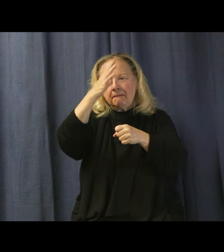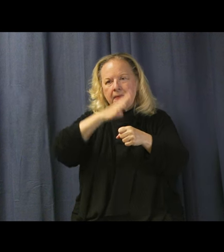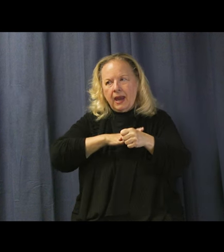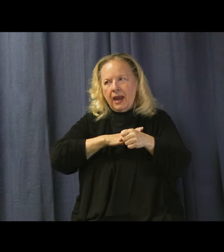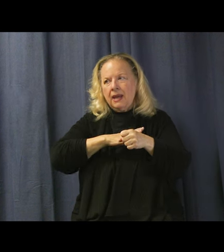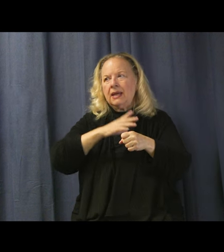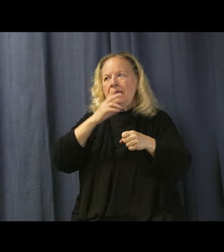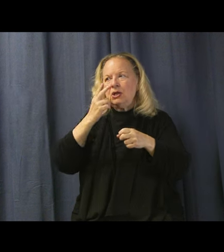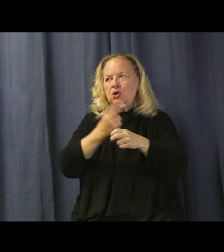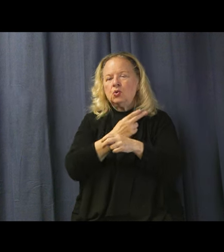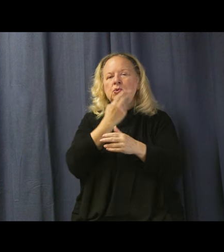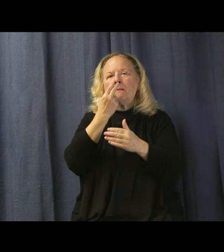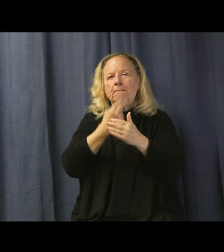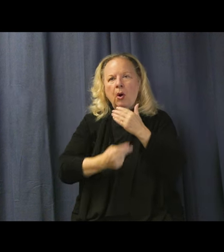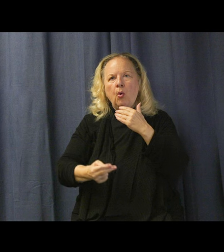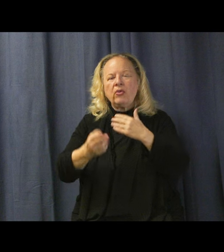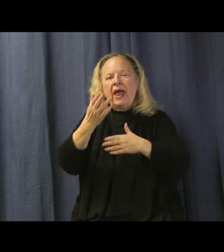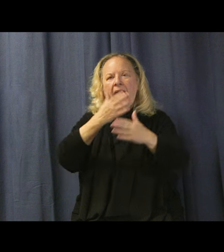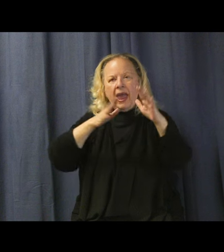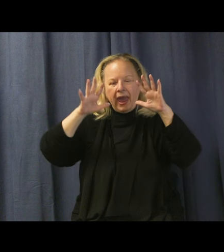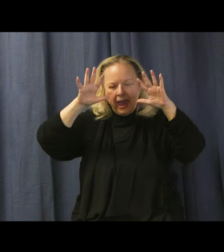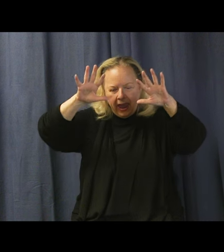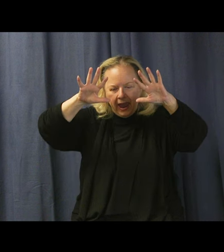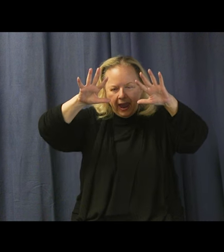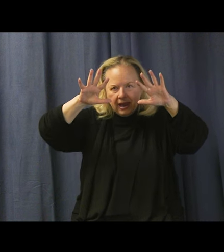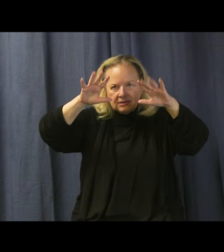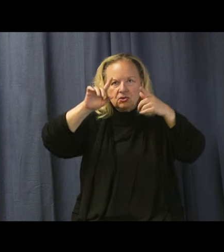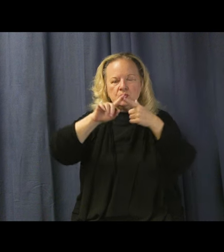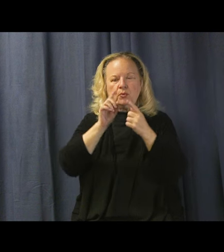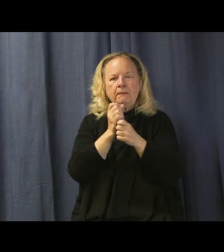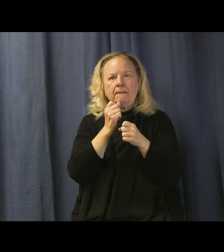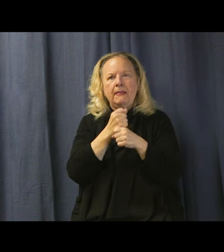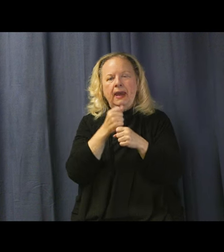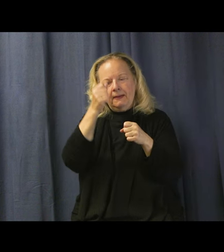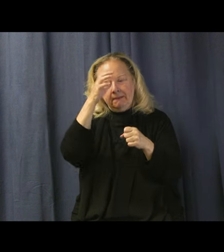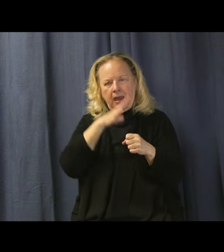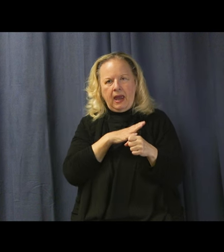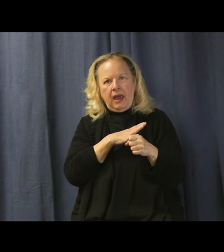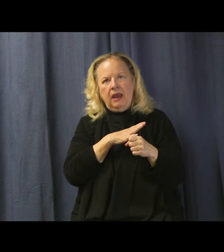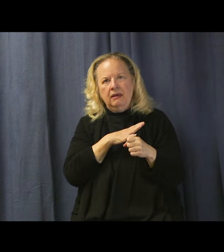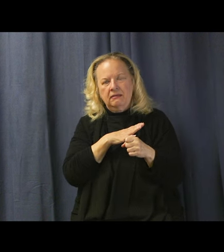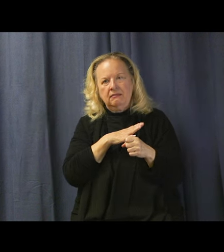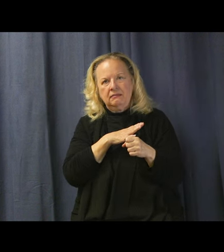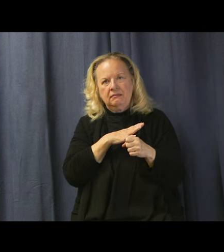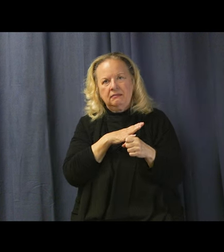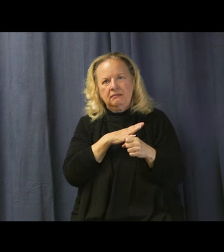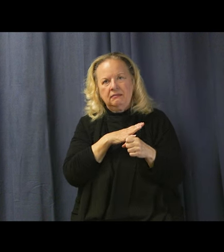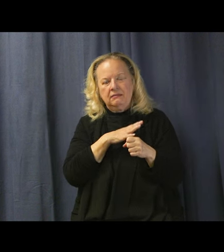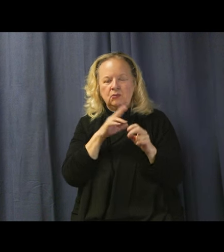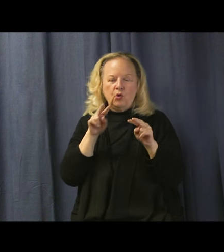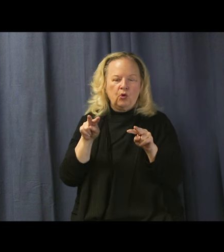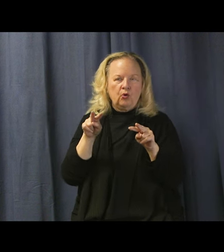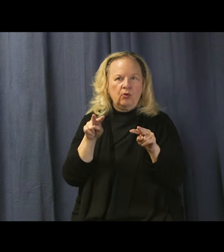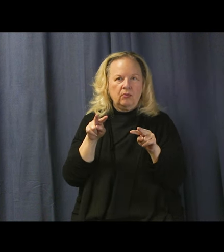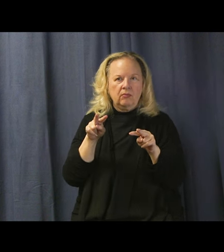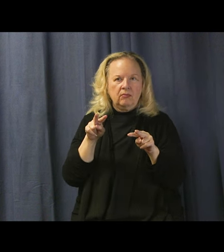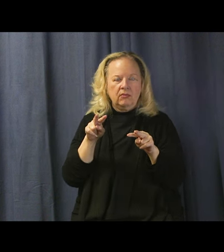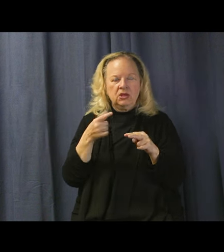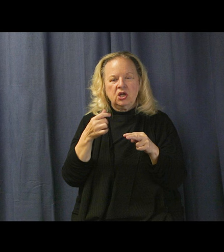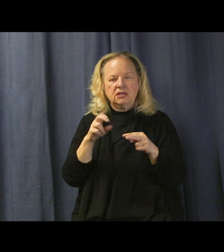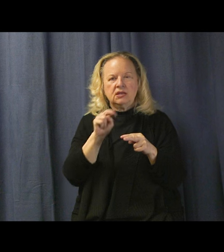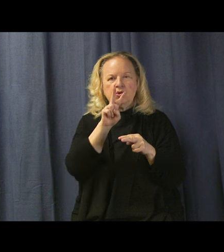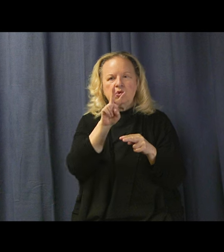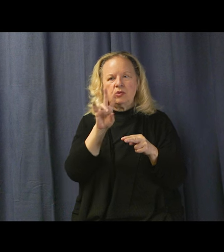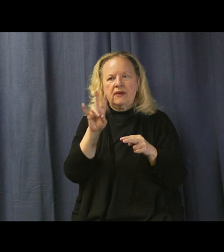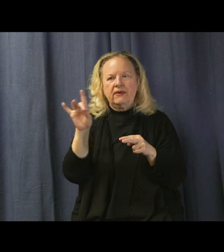man, he used both his hands to make man. Okay, look at this. It says, Genesis